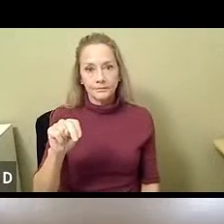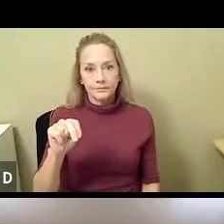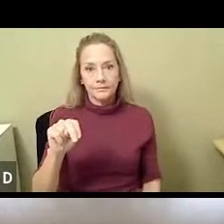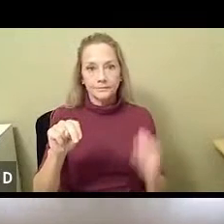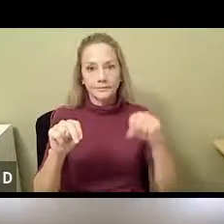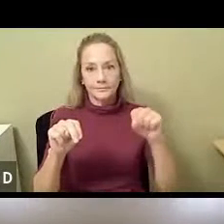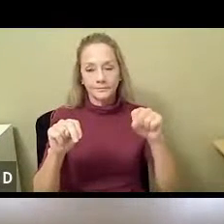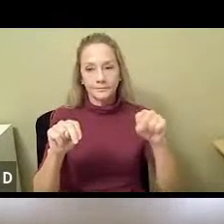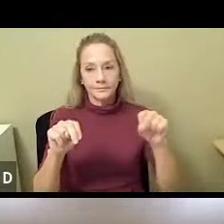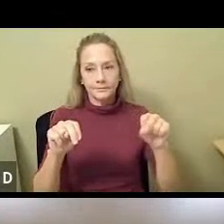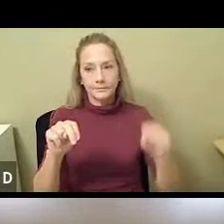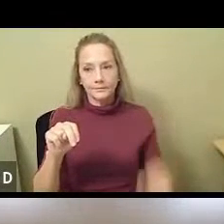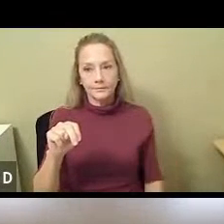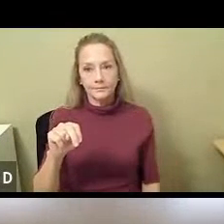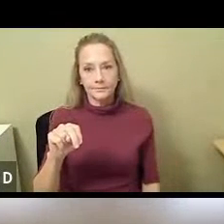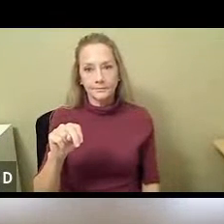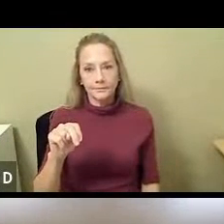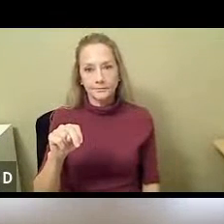Yes.